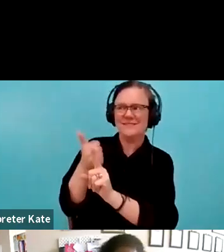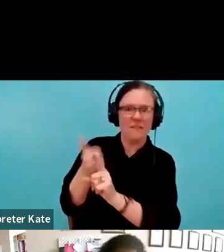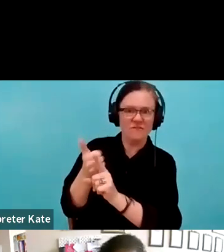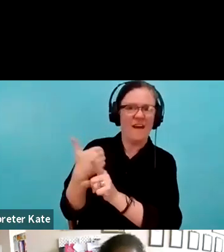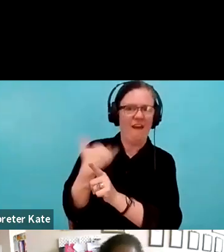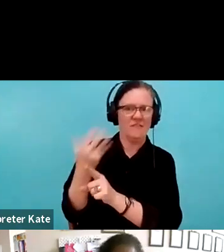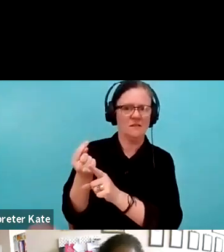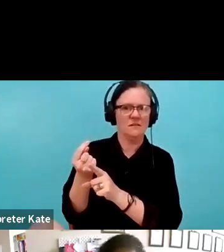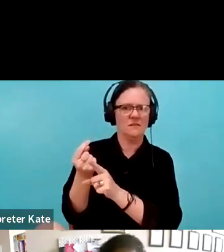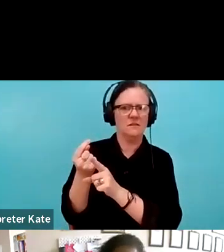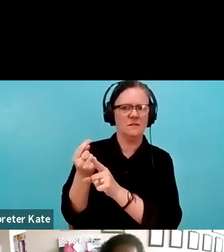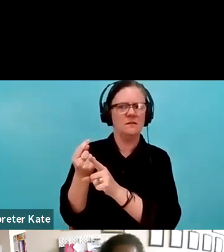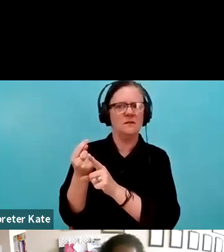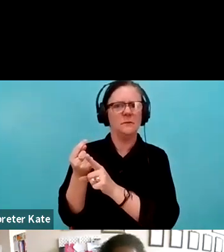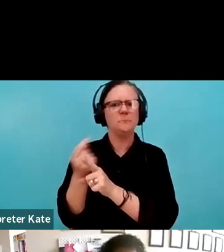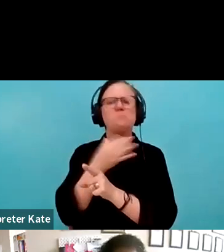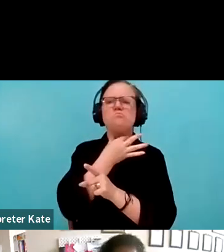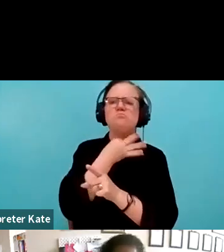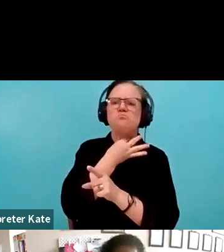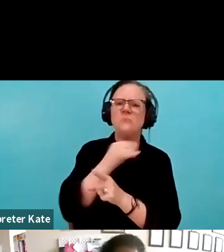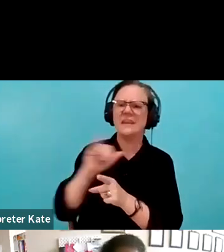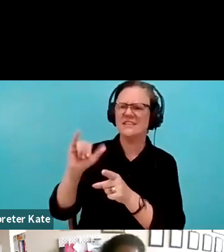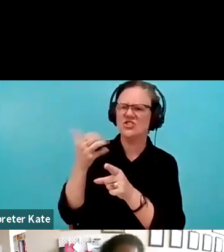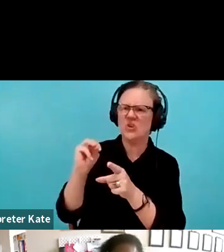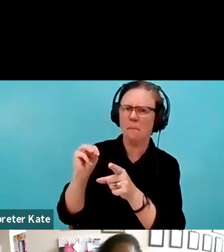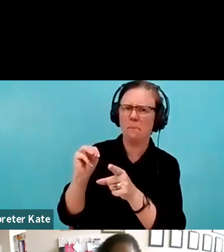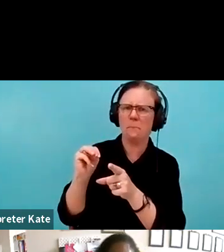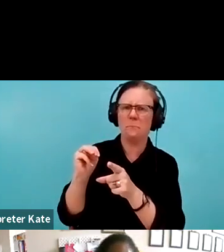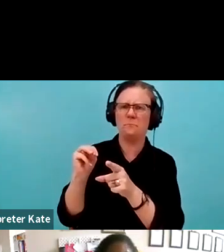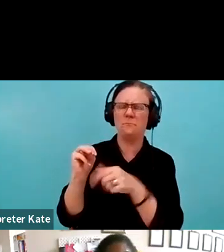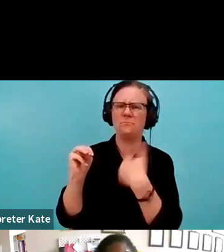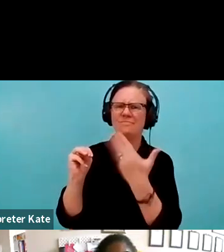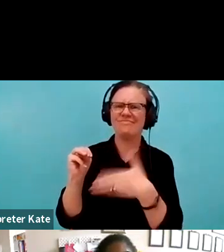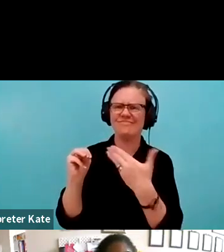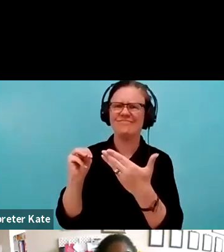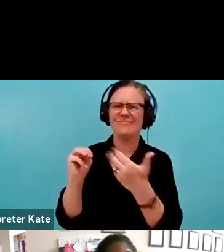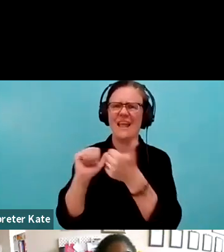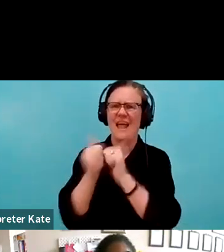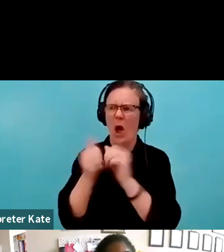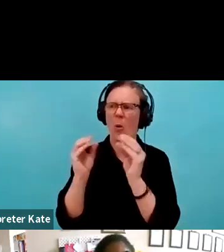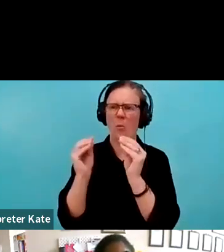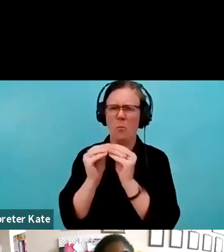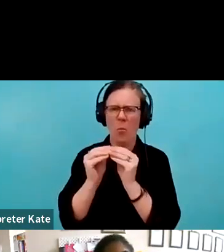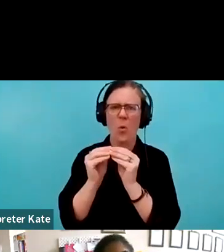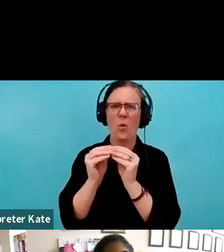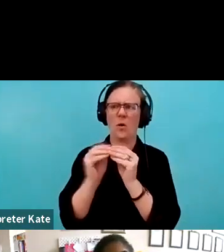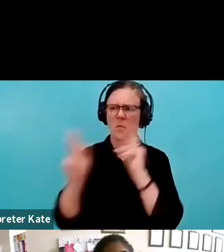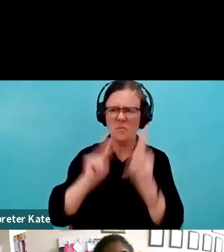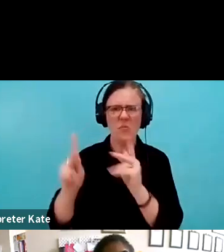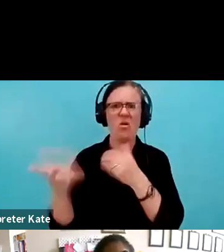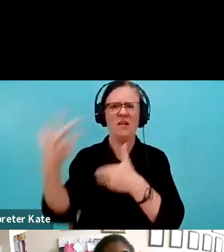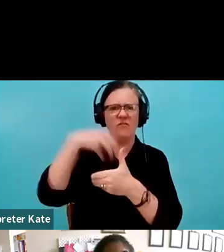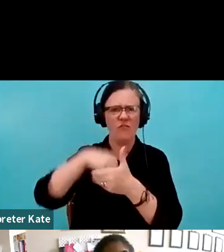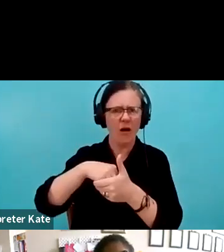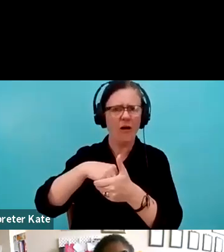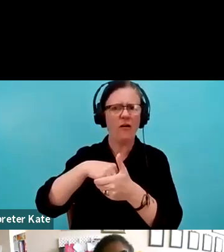And I'm wondering, Jim, to start, like, how do we start to get more of these voices and stories told? Crip